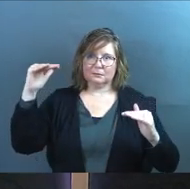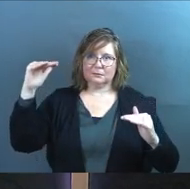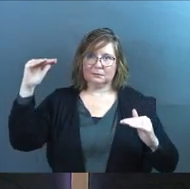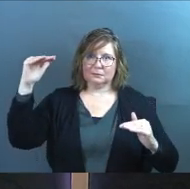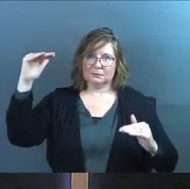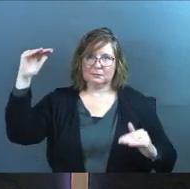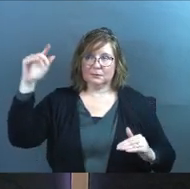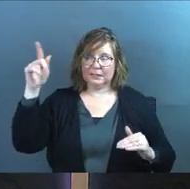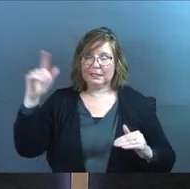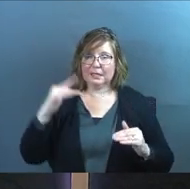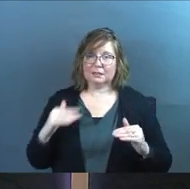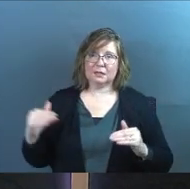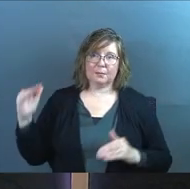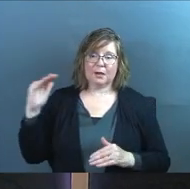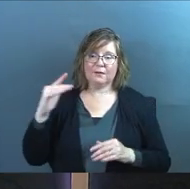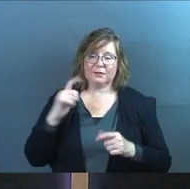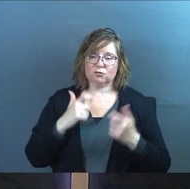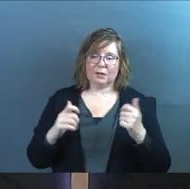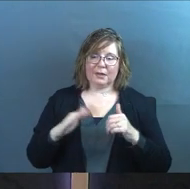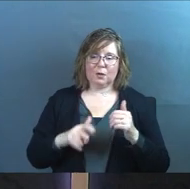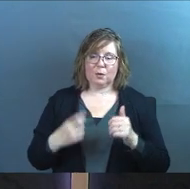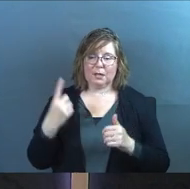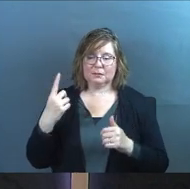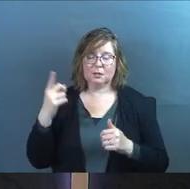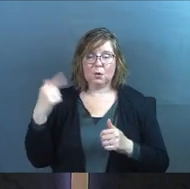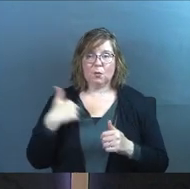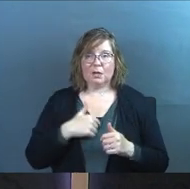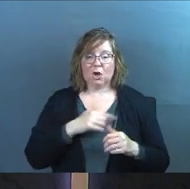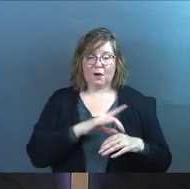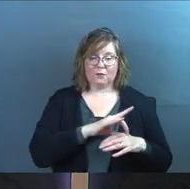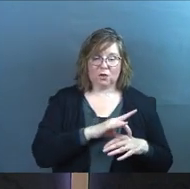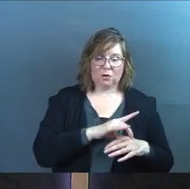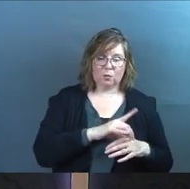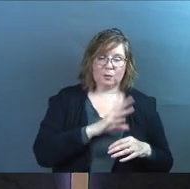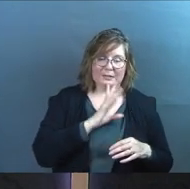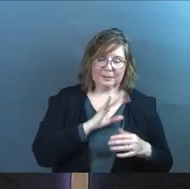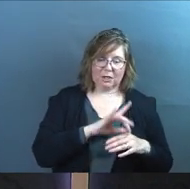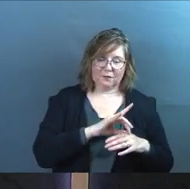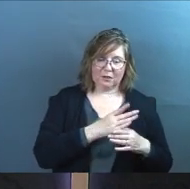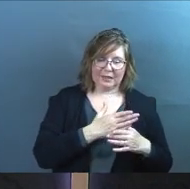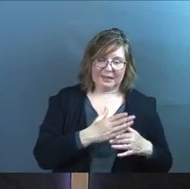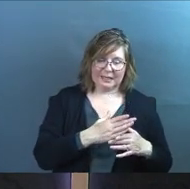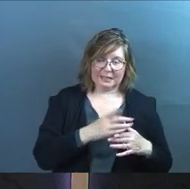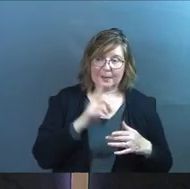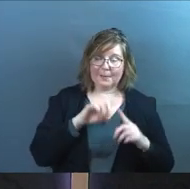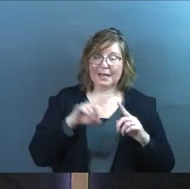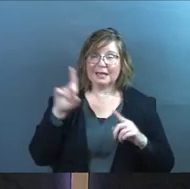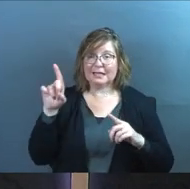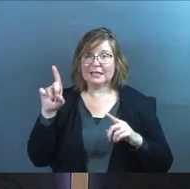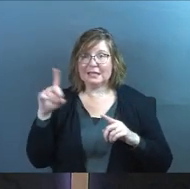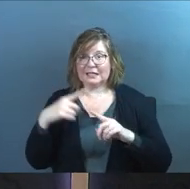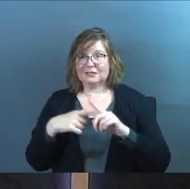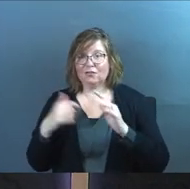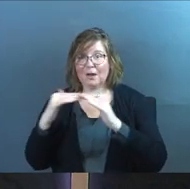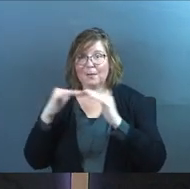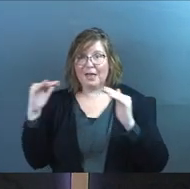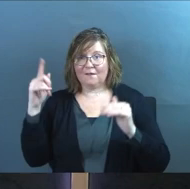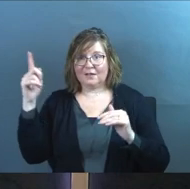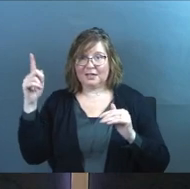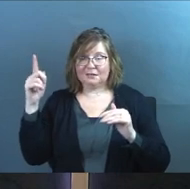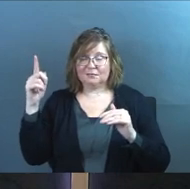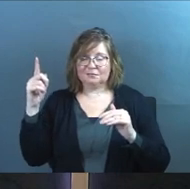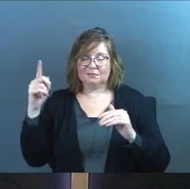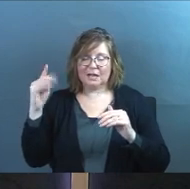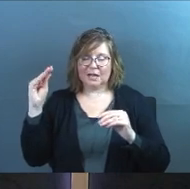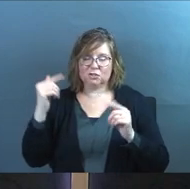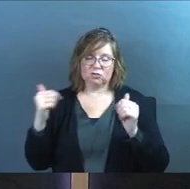has come from above and is greater than anyone else. We are of the earth and we speak of earthly things, but he has come from heaven